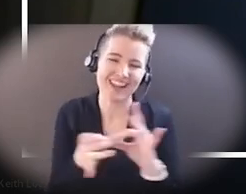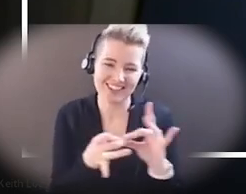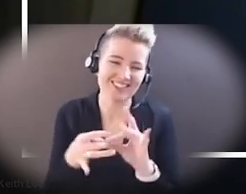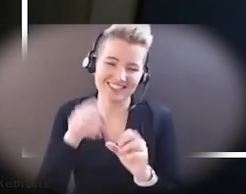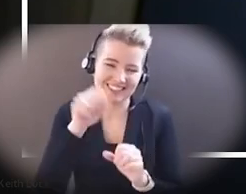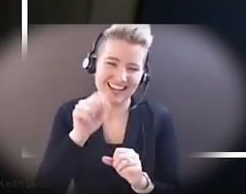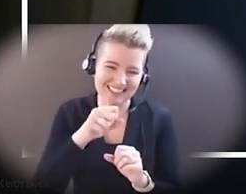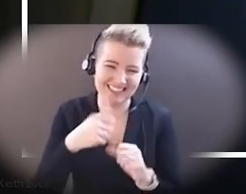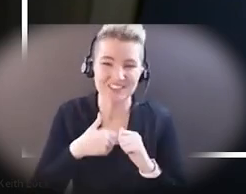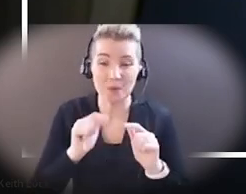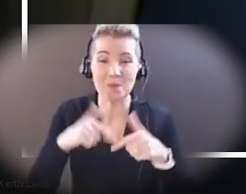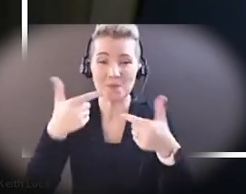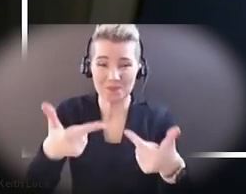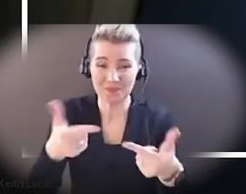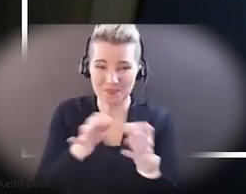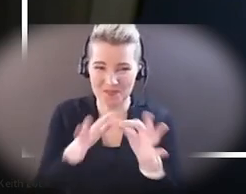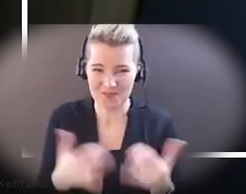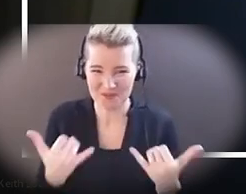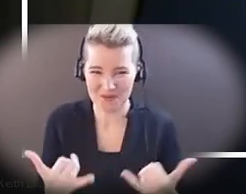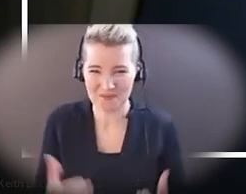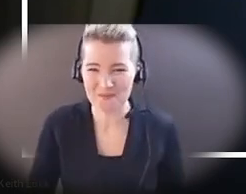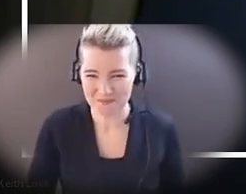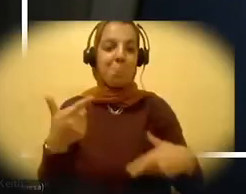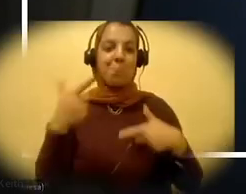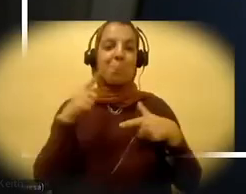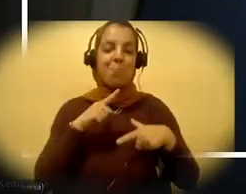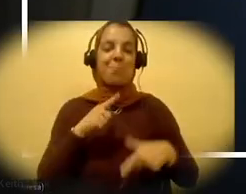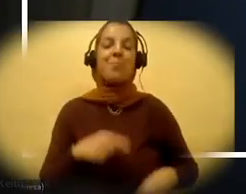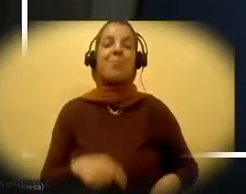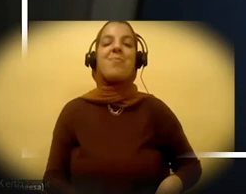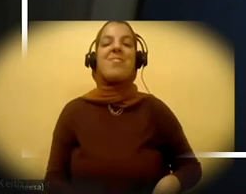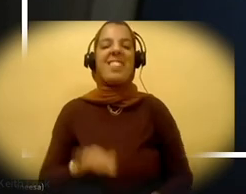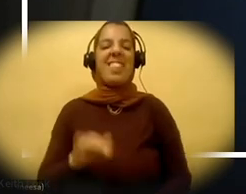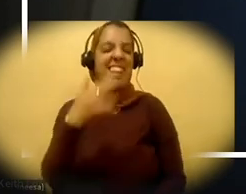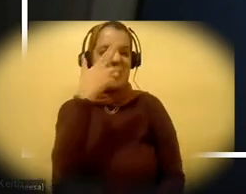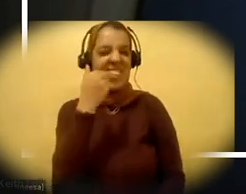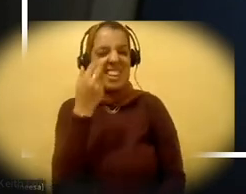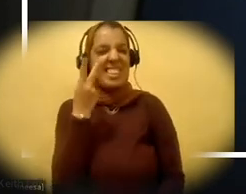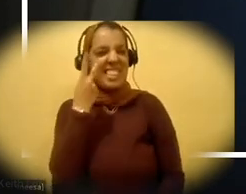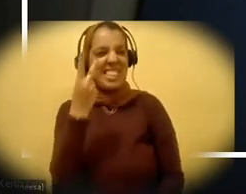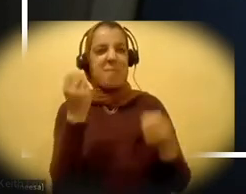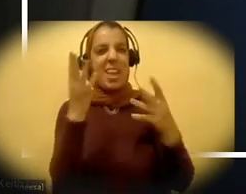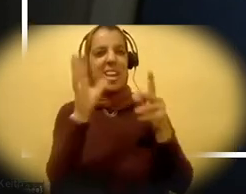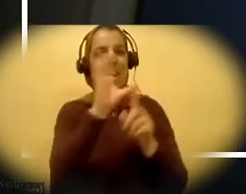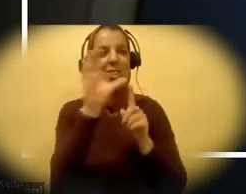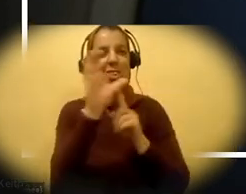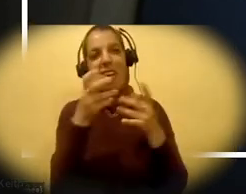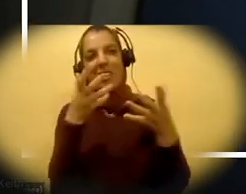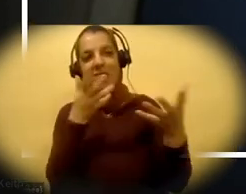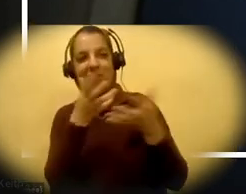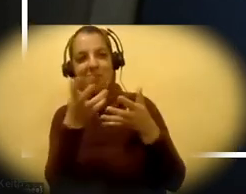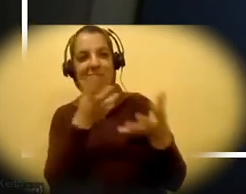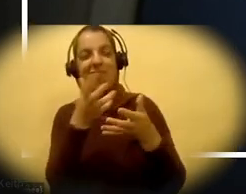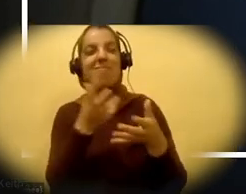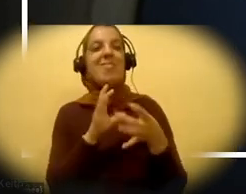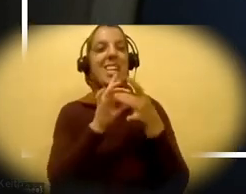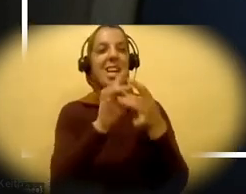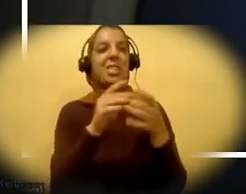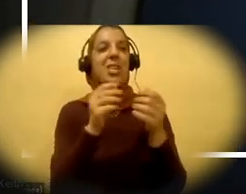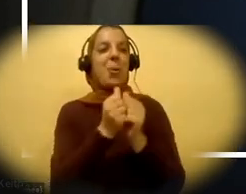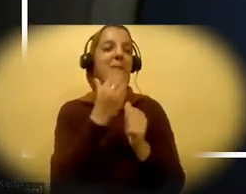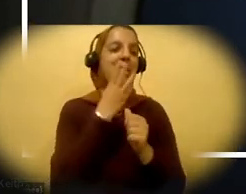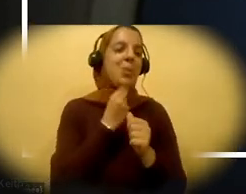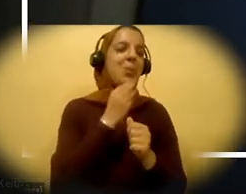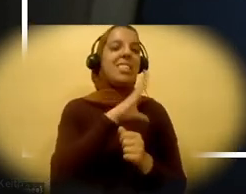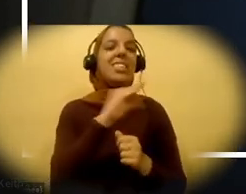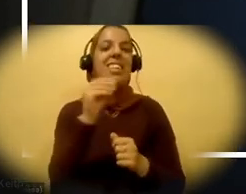it's a funny thing. Like, it's just like there was some kind of weird mm-hmm. connection. Yes, well, I'll stop